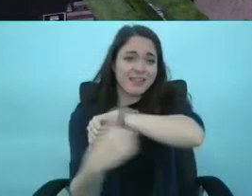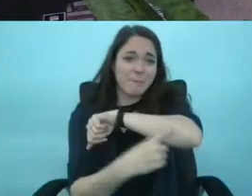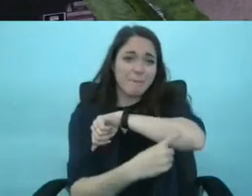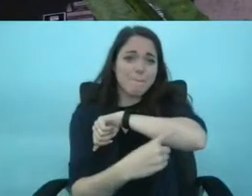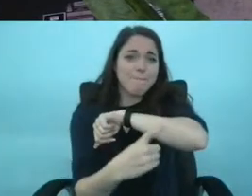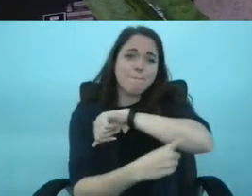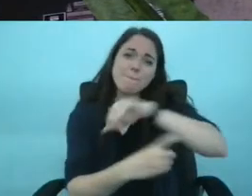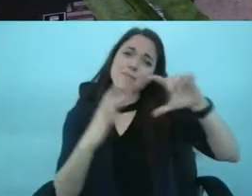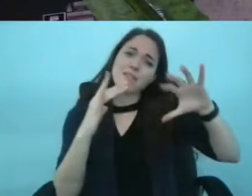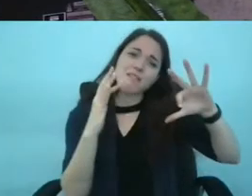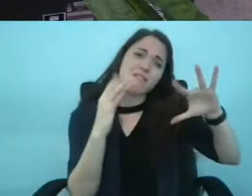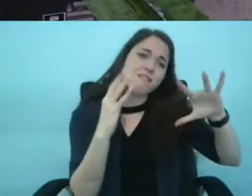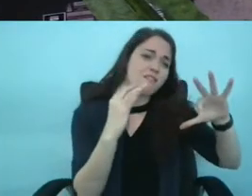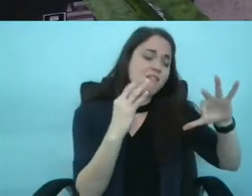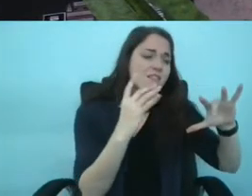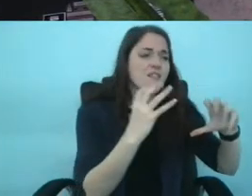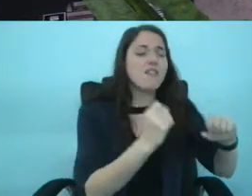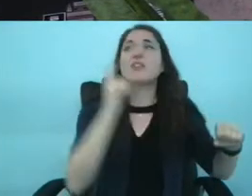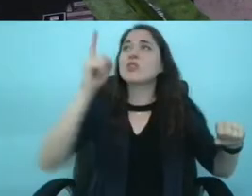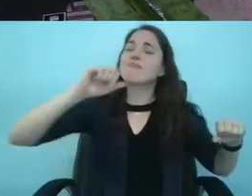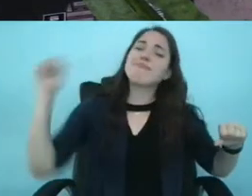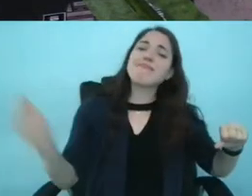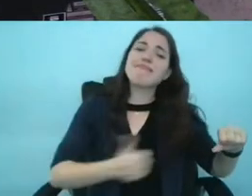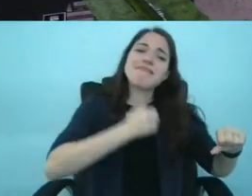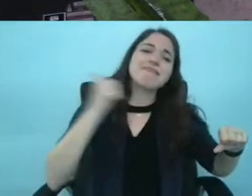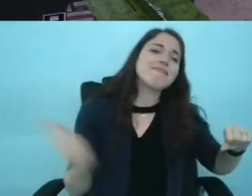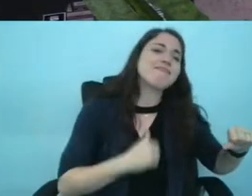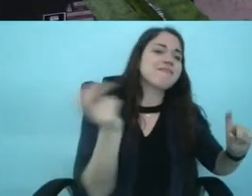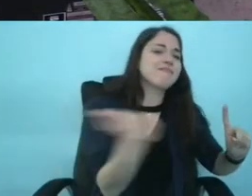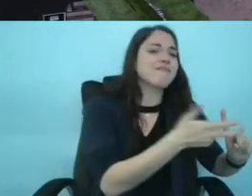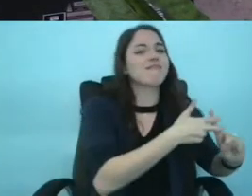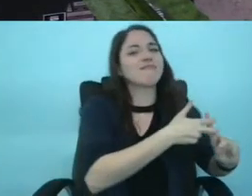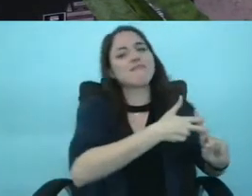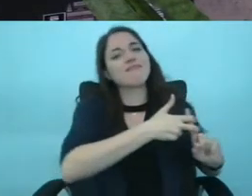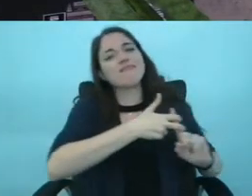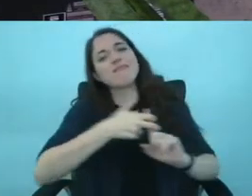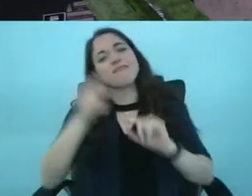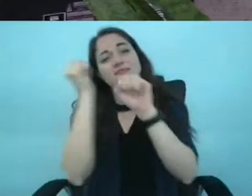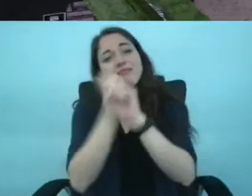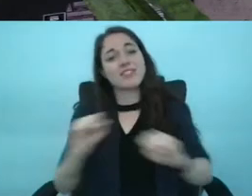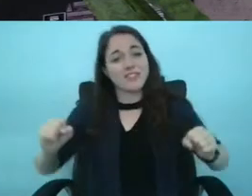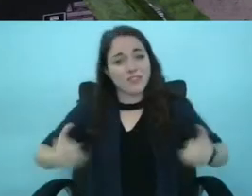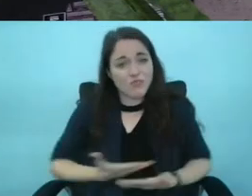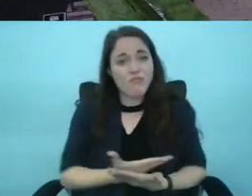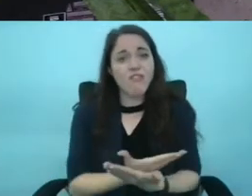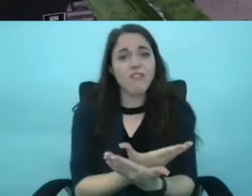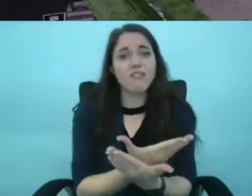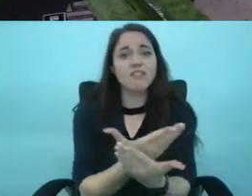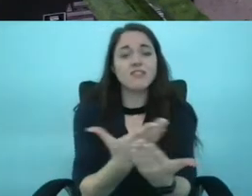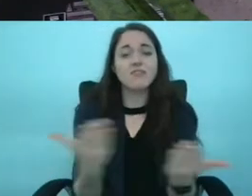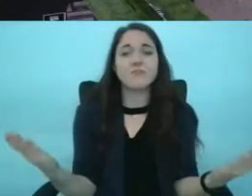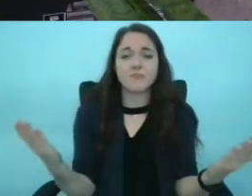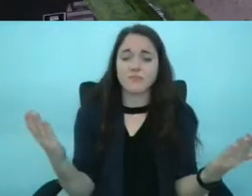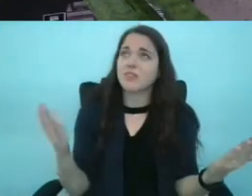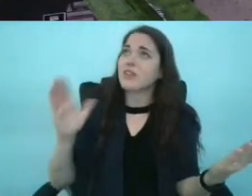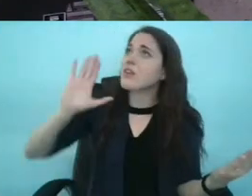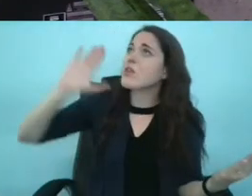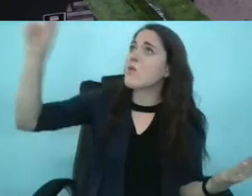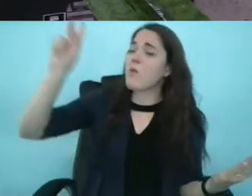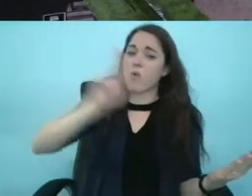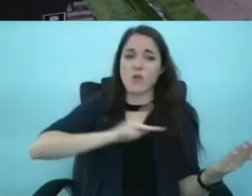And lead us not into temptation, but deliver us